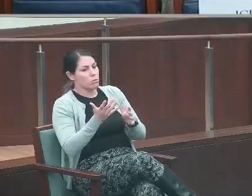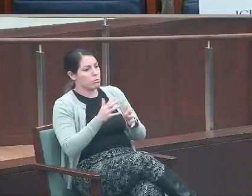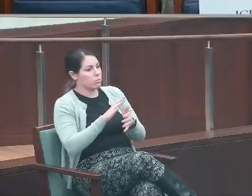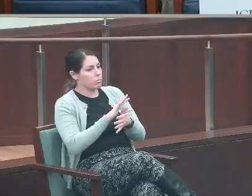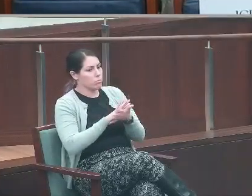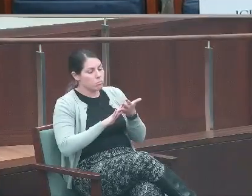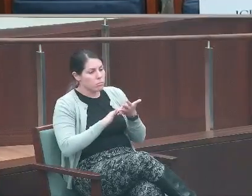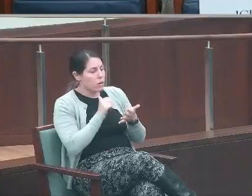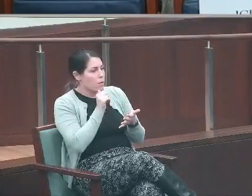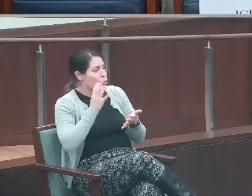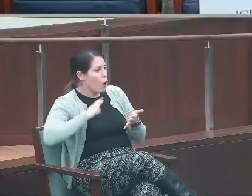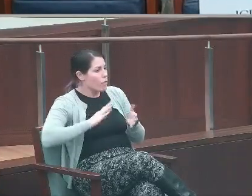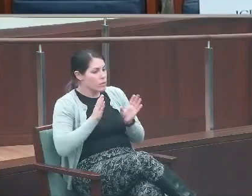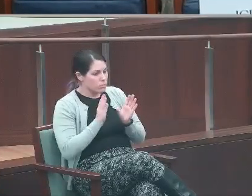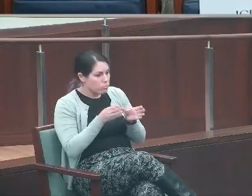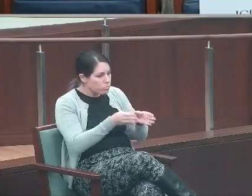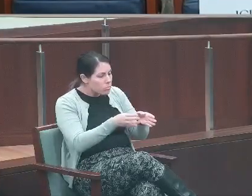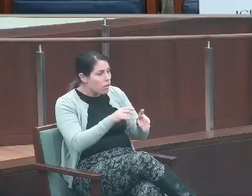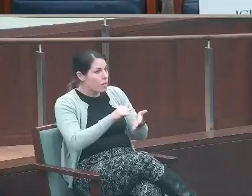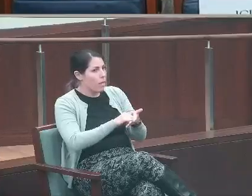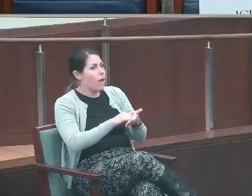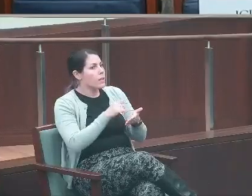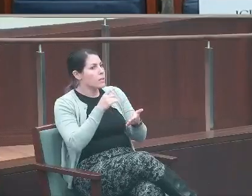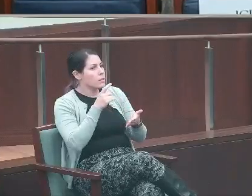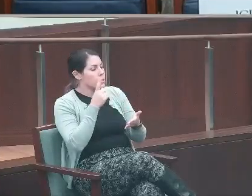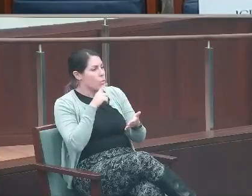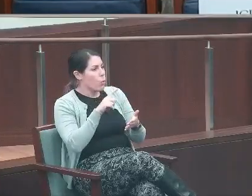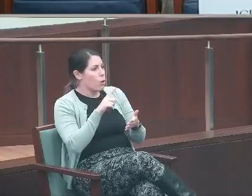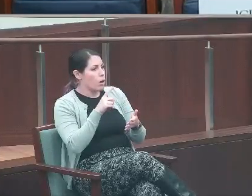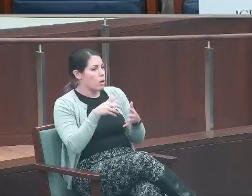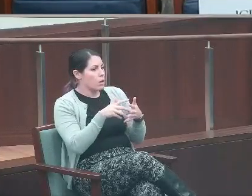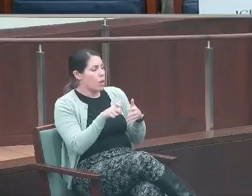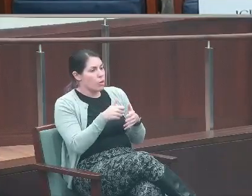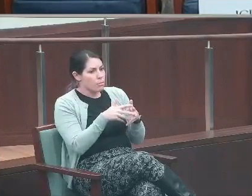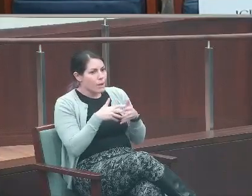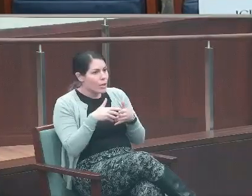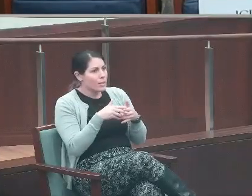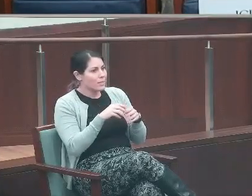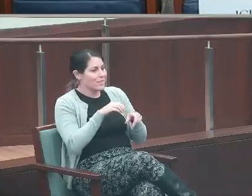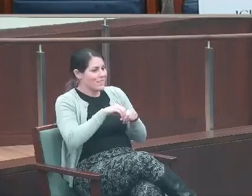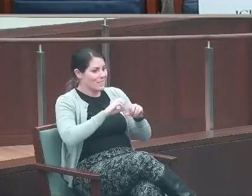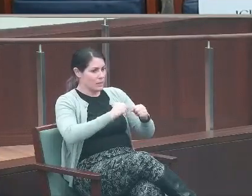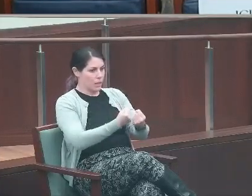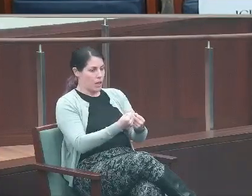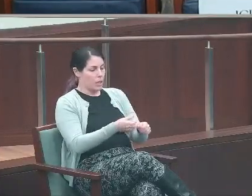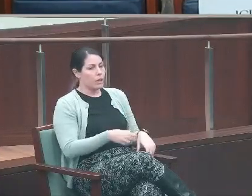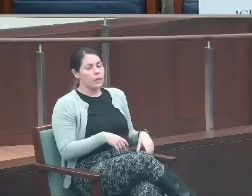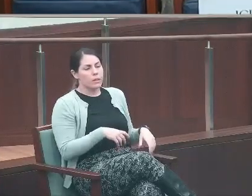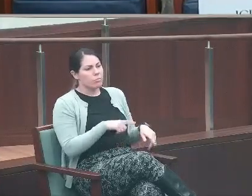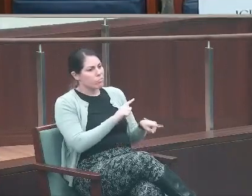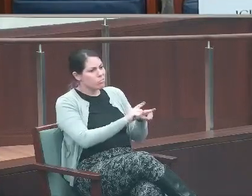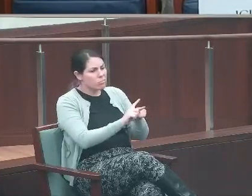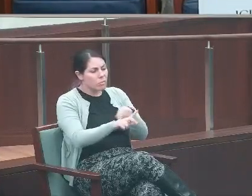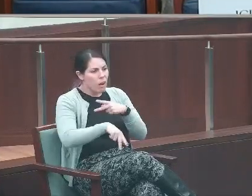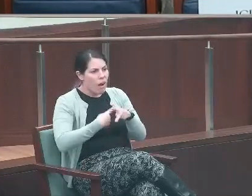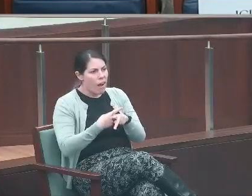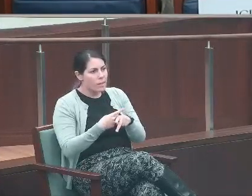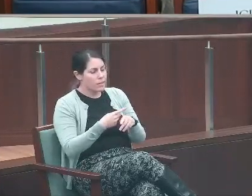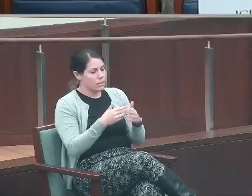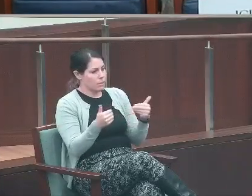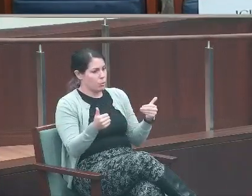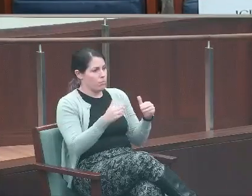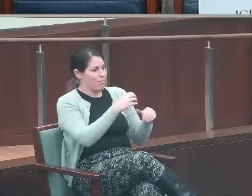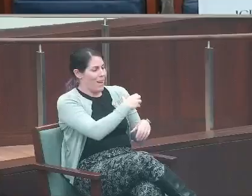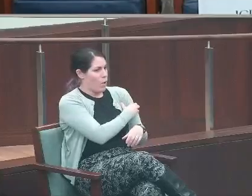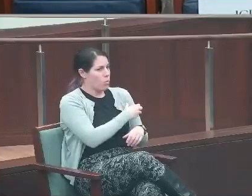of the nonprofits that make up American civil society. And the Trump administration has really been undermining the independence